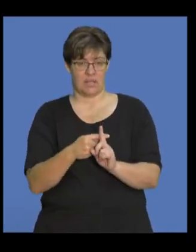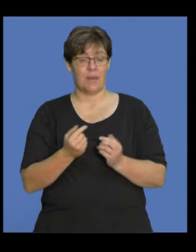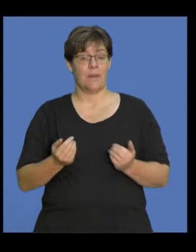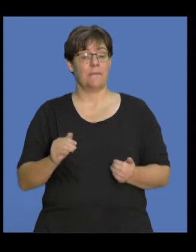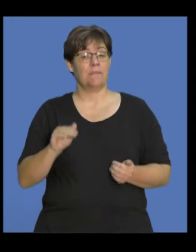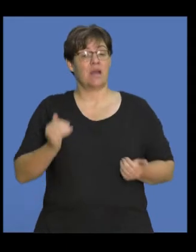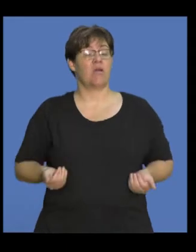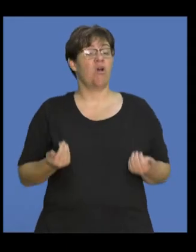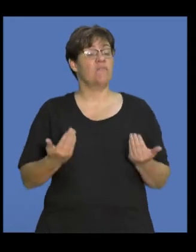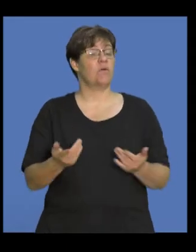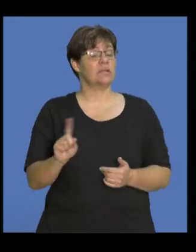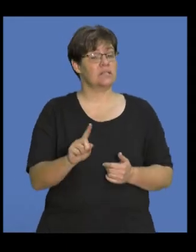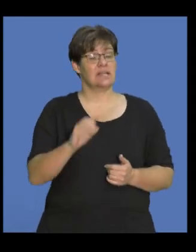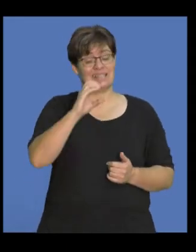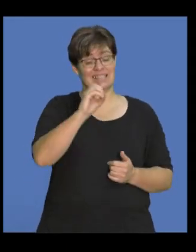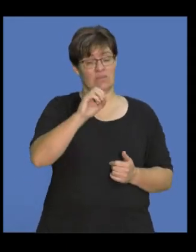was offering him